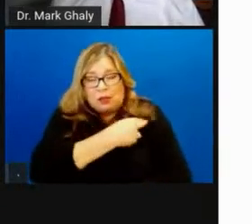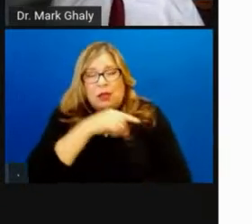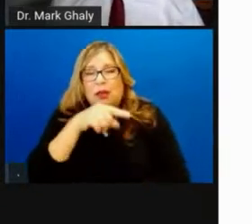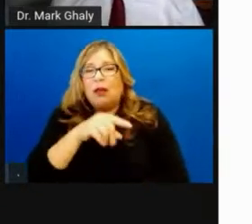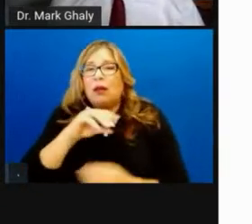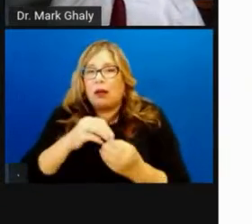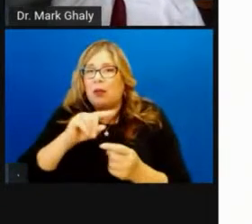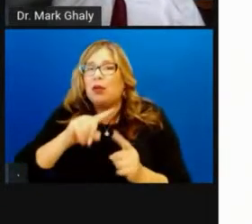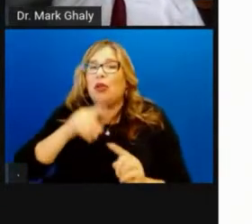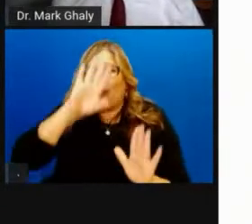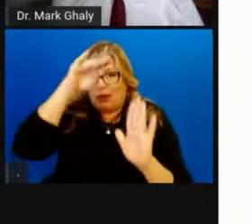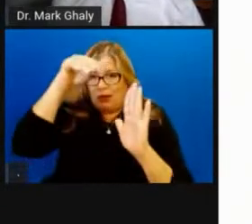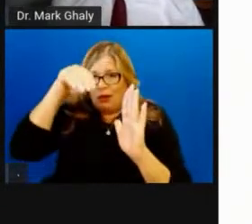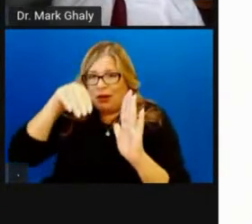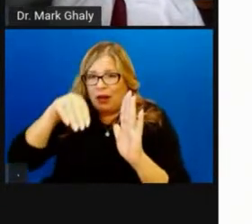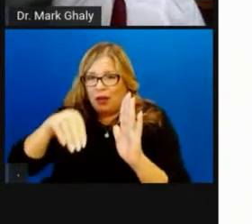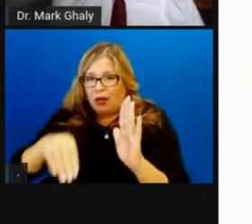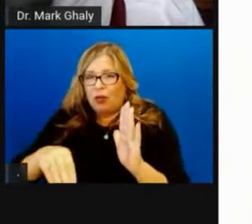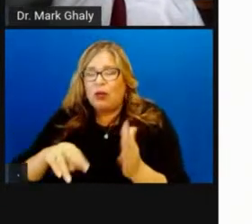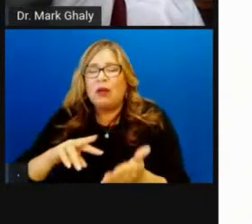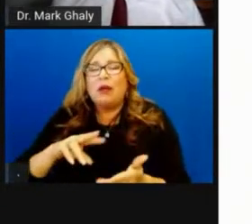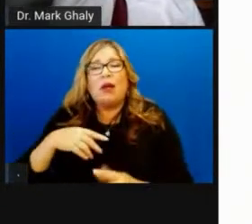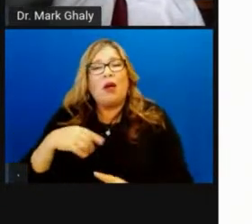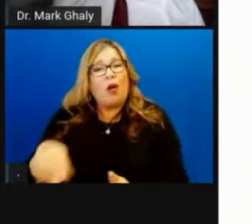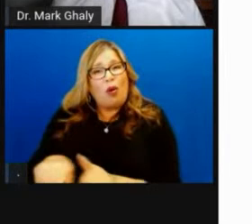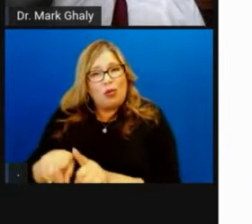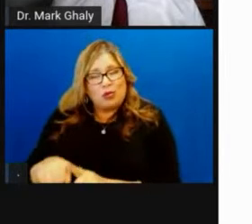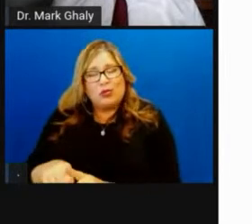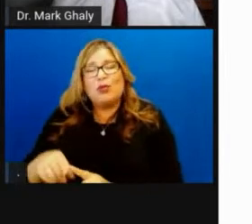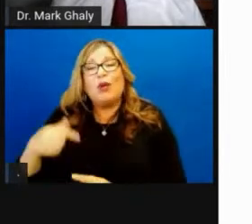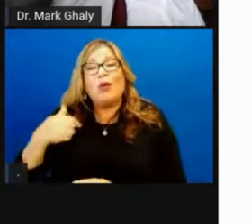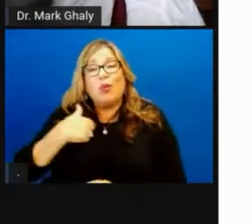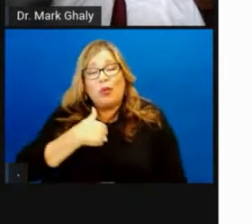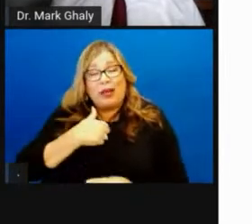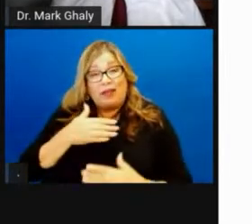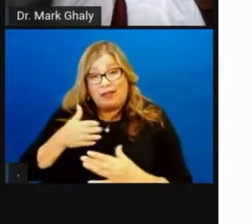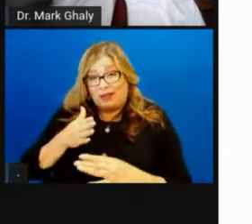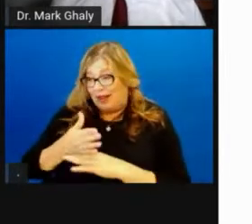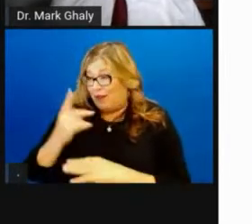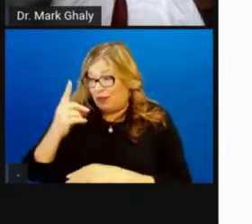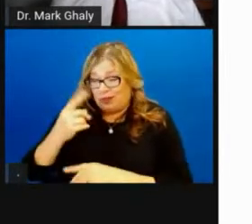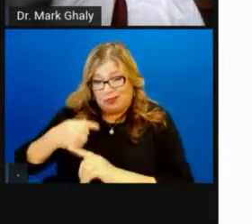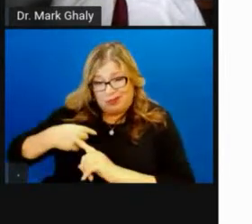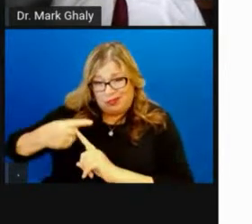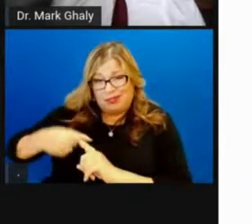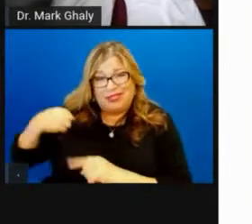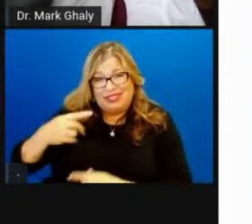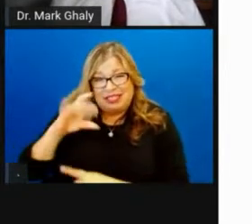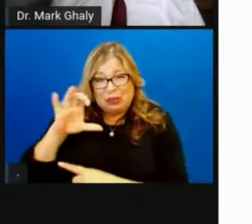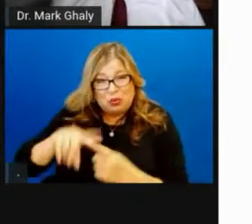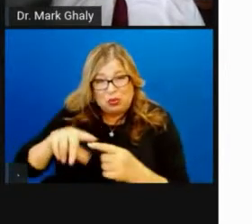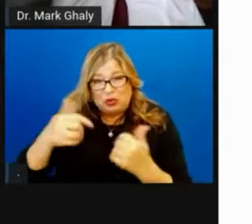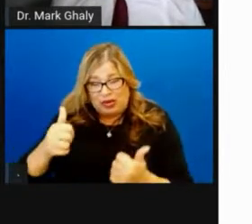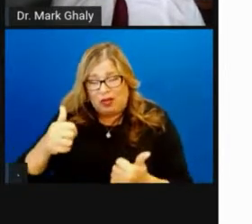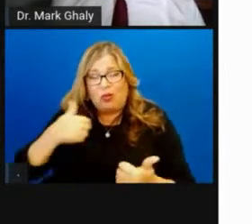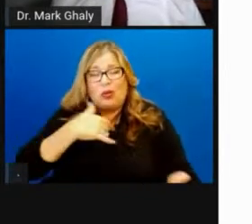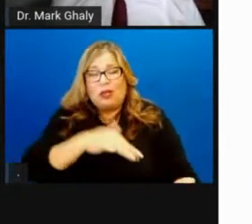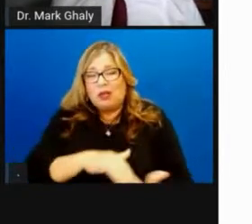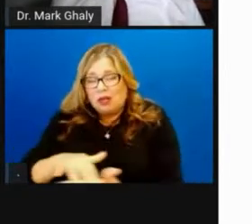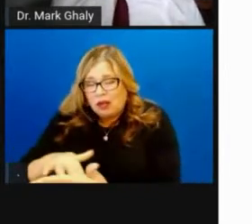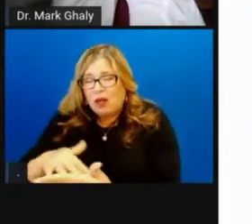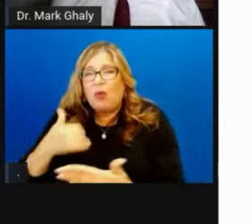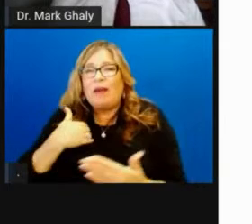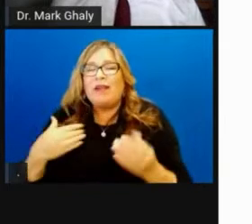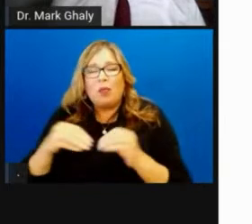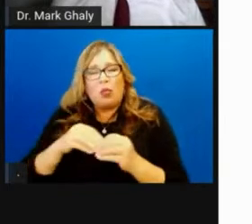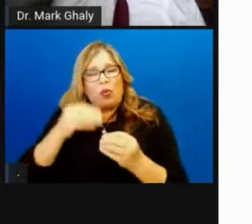of uncertainty had dropped as well. We felt more confident that we understood how Omicron was going to move through our communities,